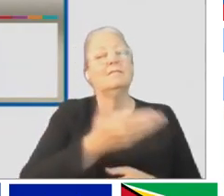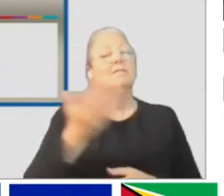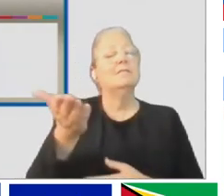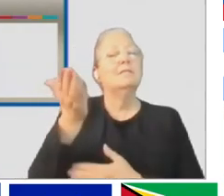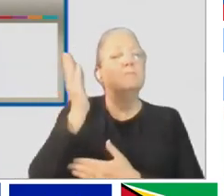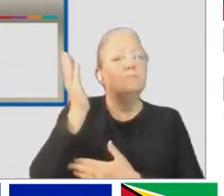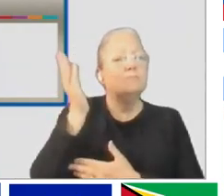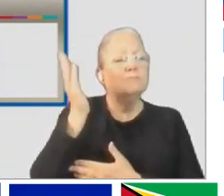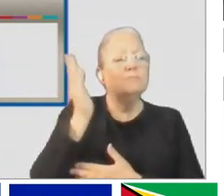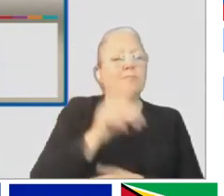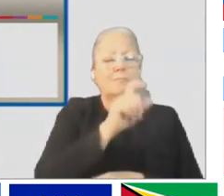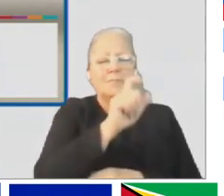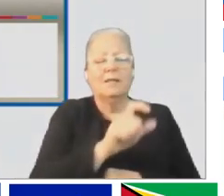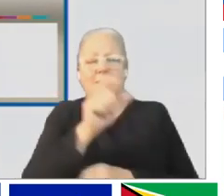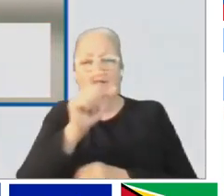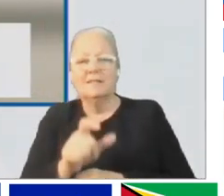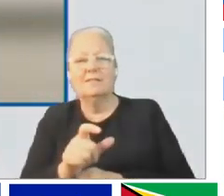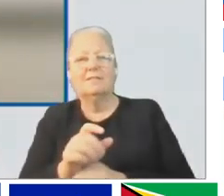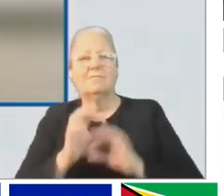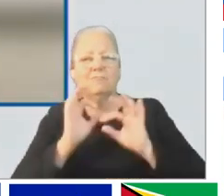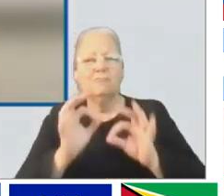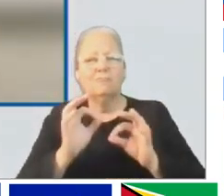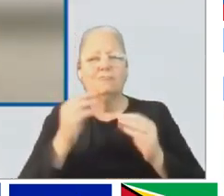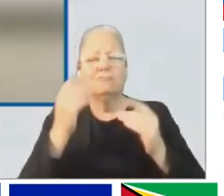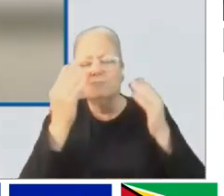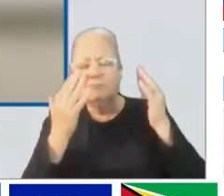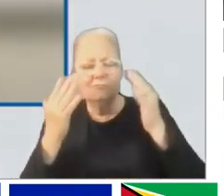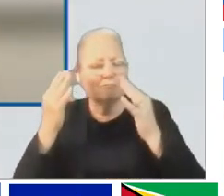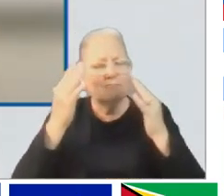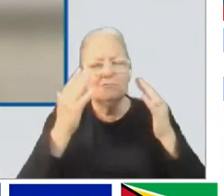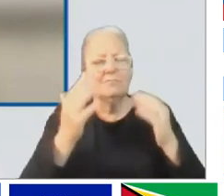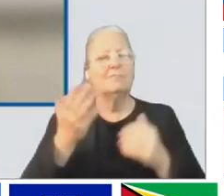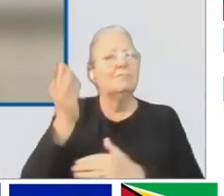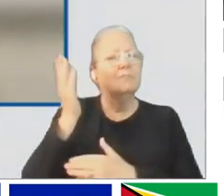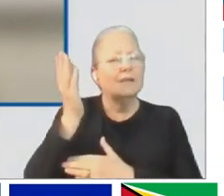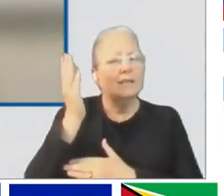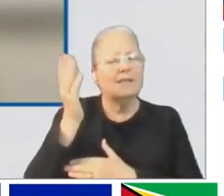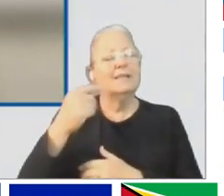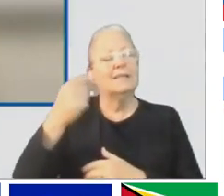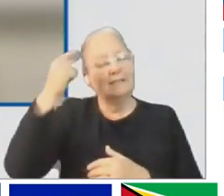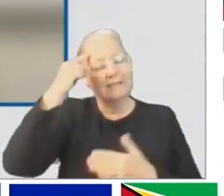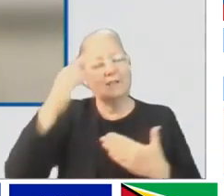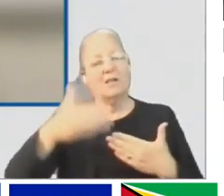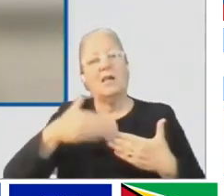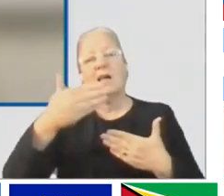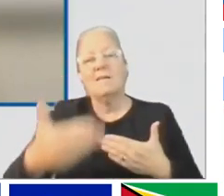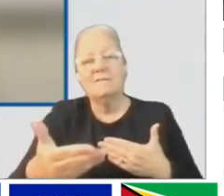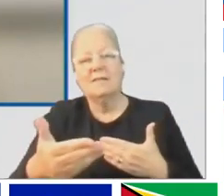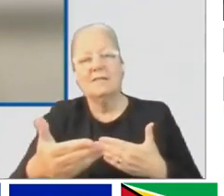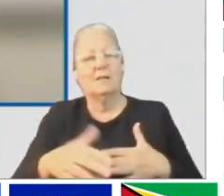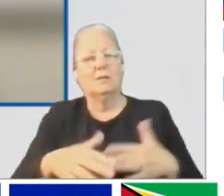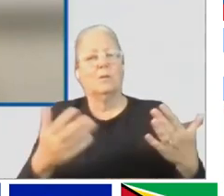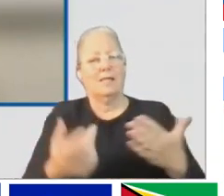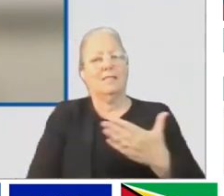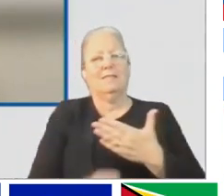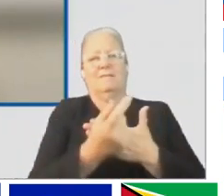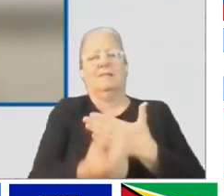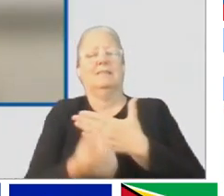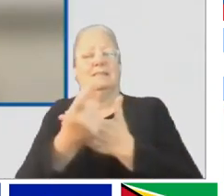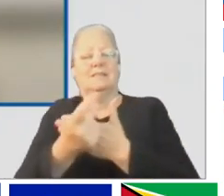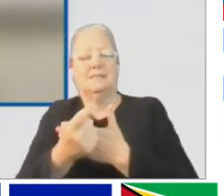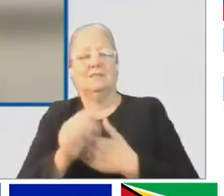such thought-provoking presentations and how we move forward after the events that's going on within the region and the